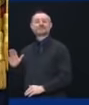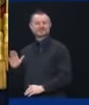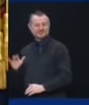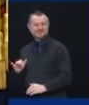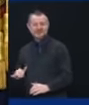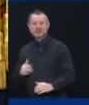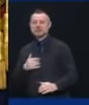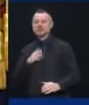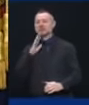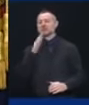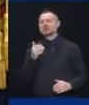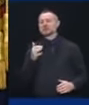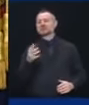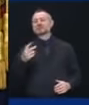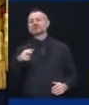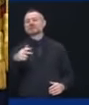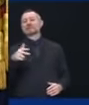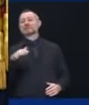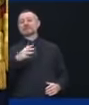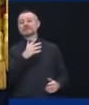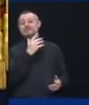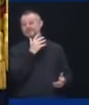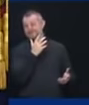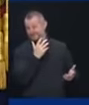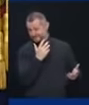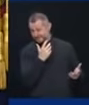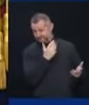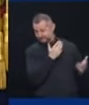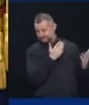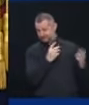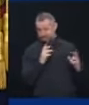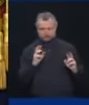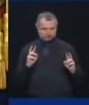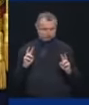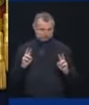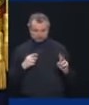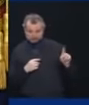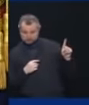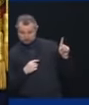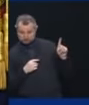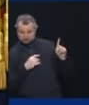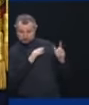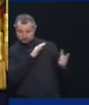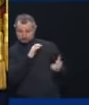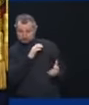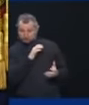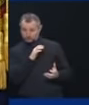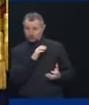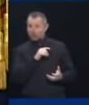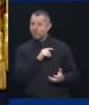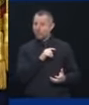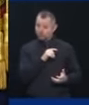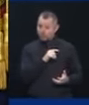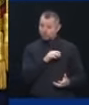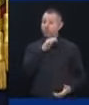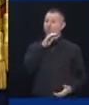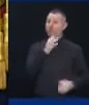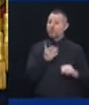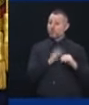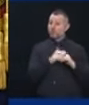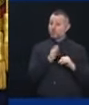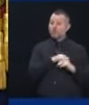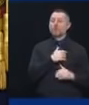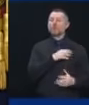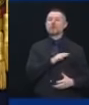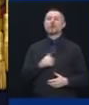coming weeks. It's gauged to how much allocation we get. And then it's just a